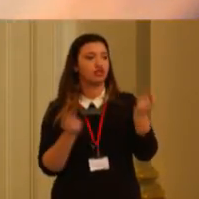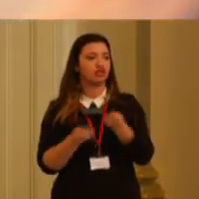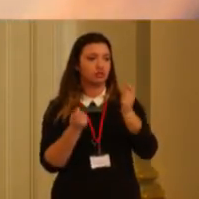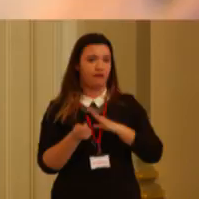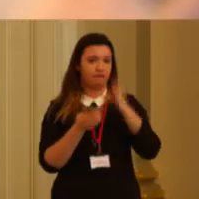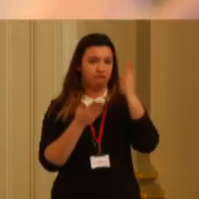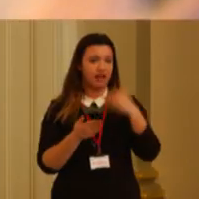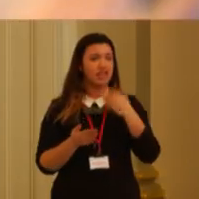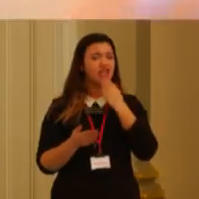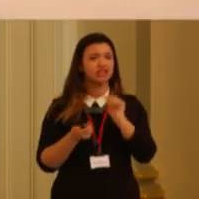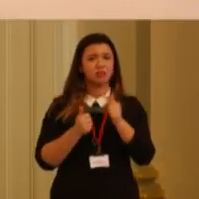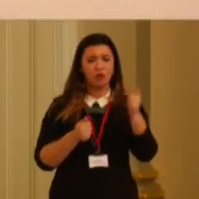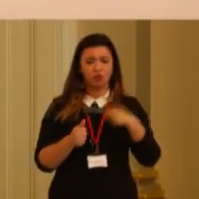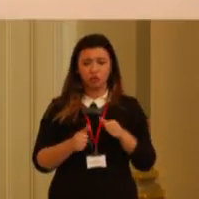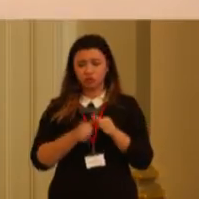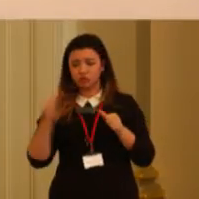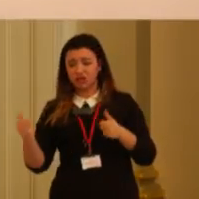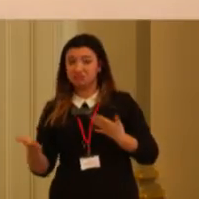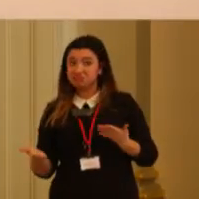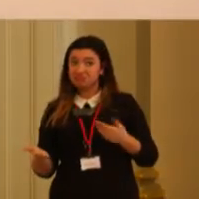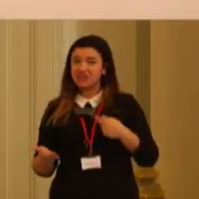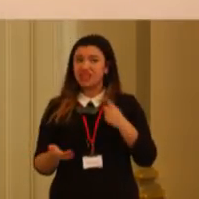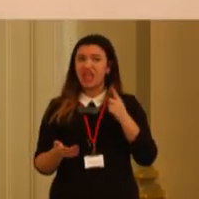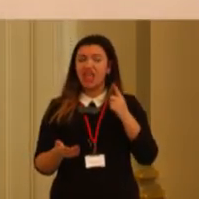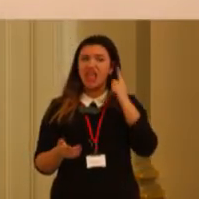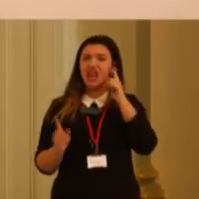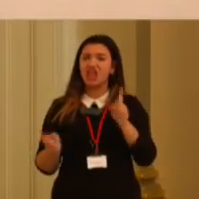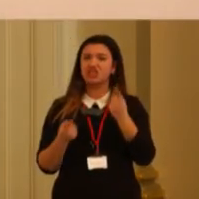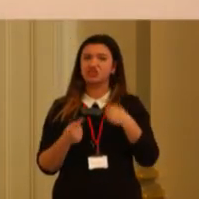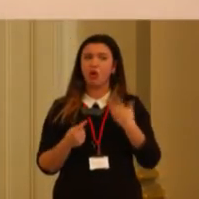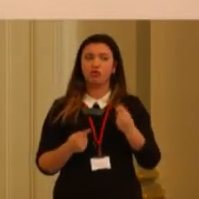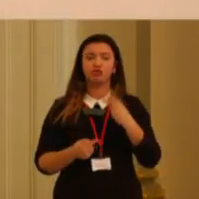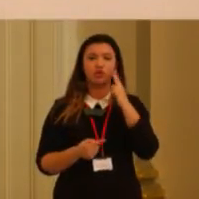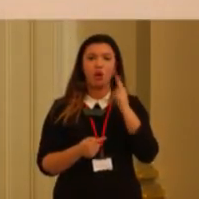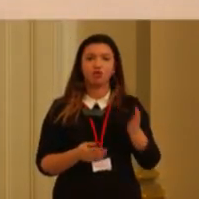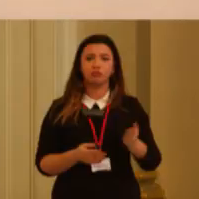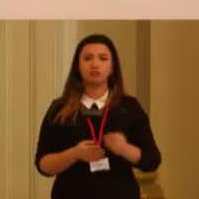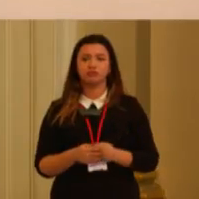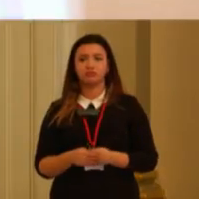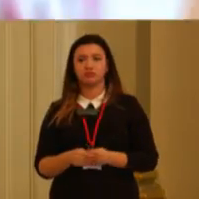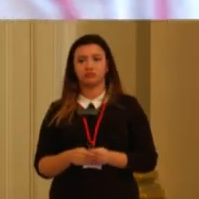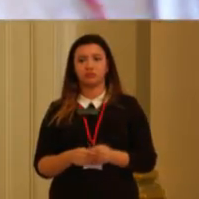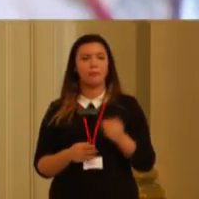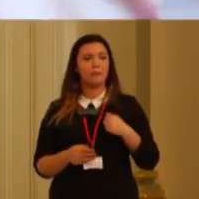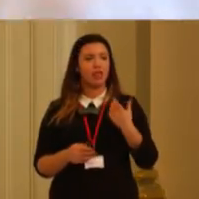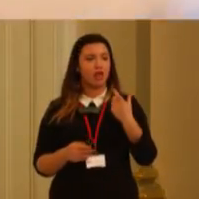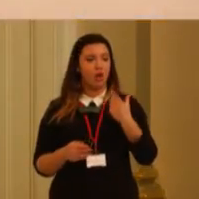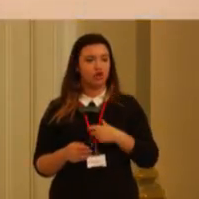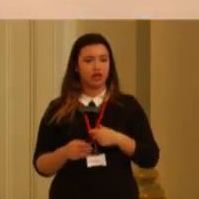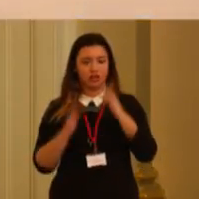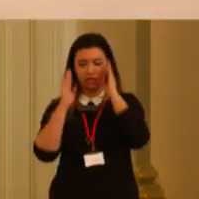of Young People and Sports. However, it's quite interesting and significant that young people are